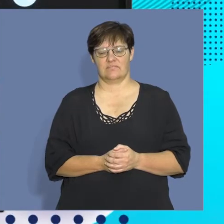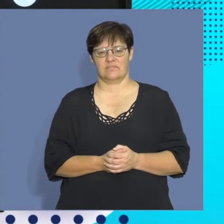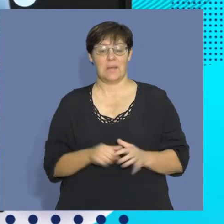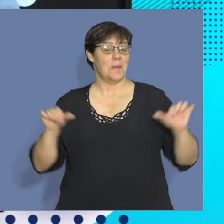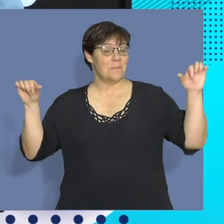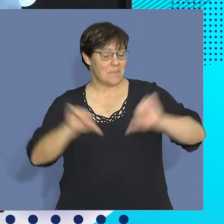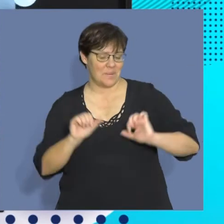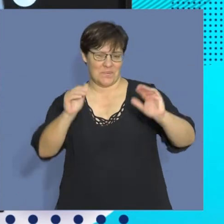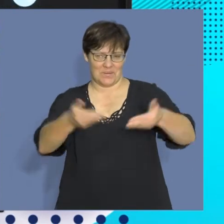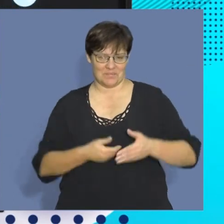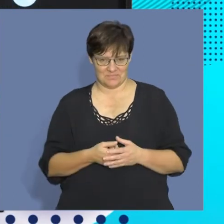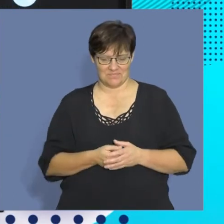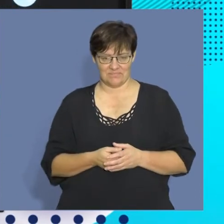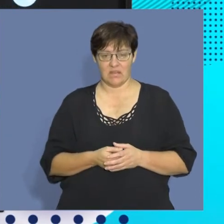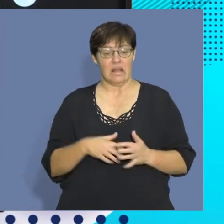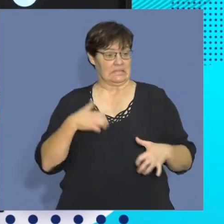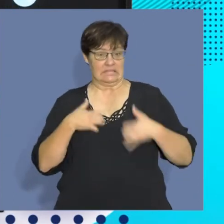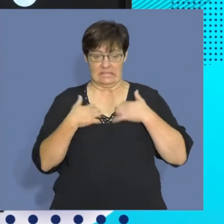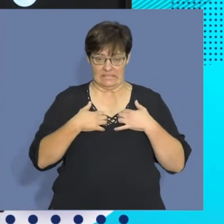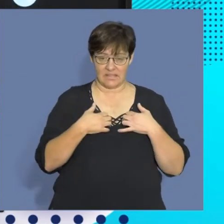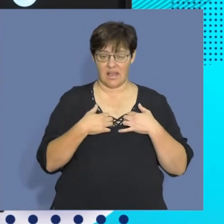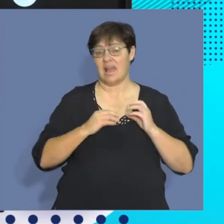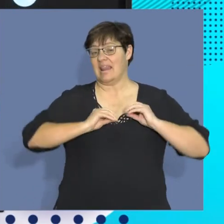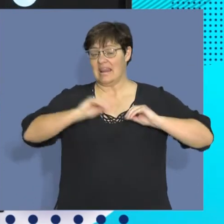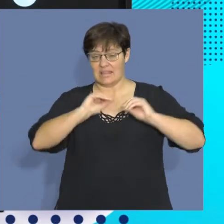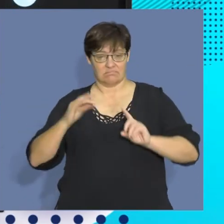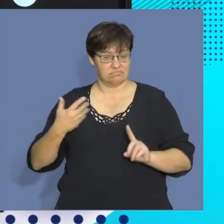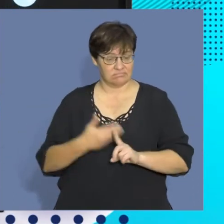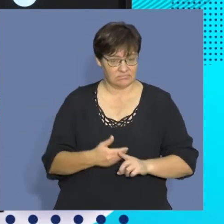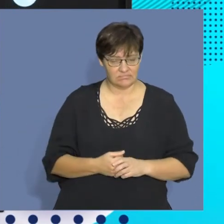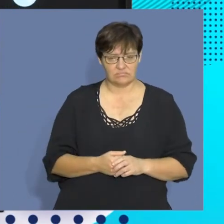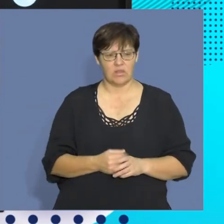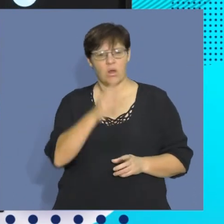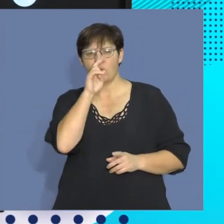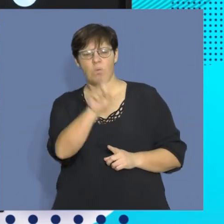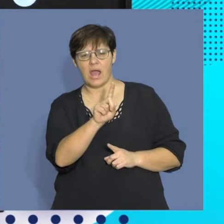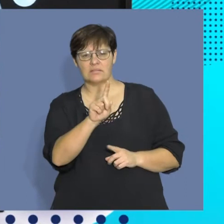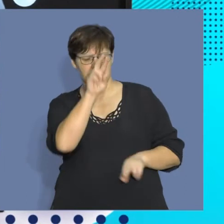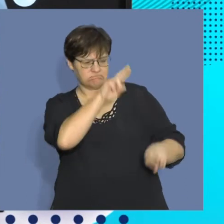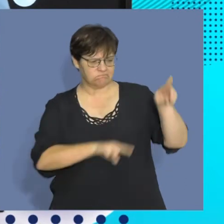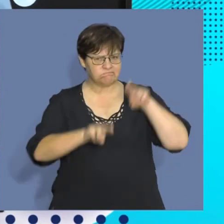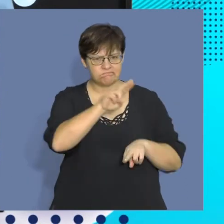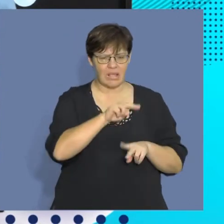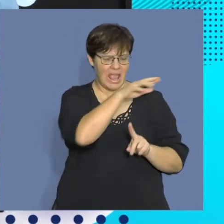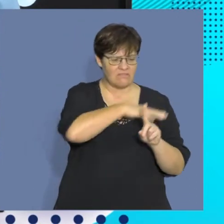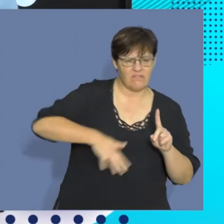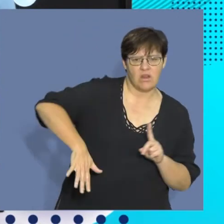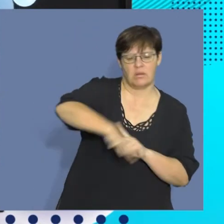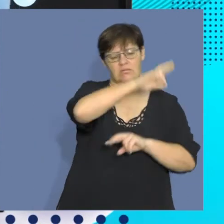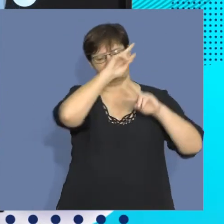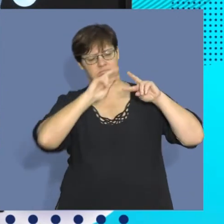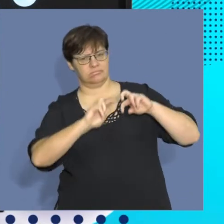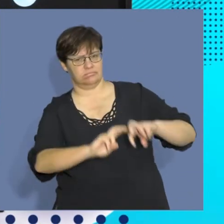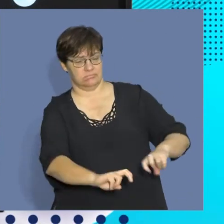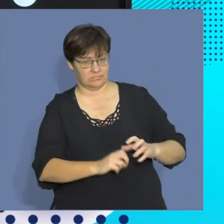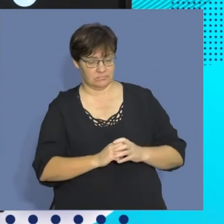Welcome back, learners. Trust that you've excited about the rest of this lesson. We're looking at revision of environmental studies. In our segment